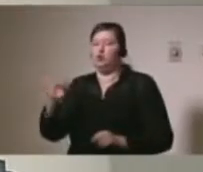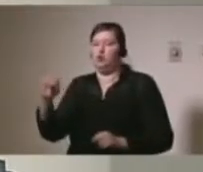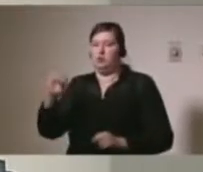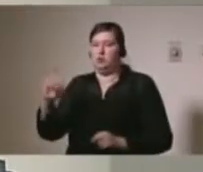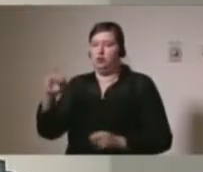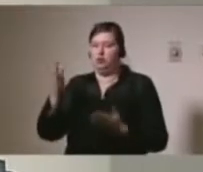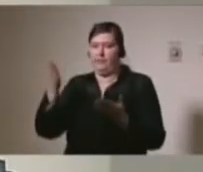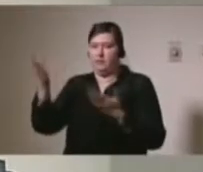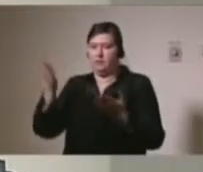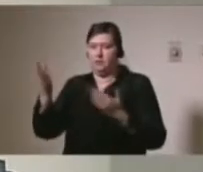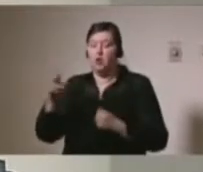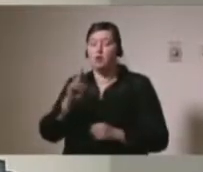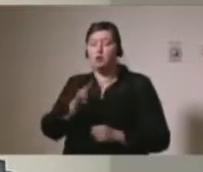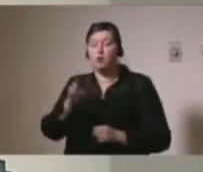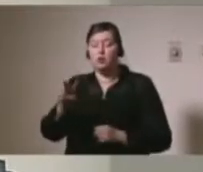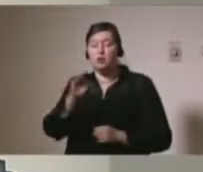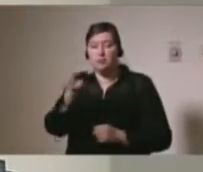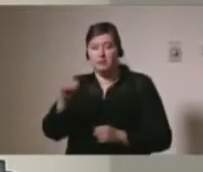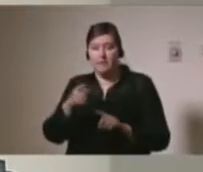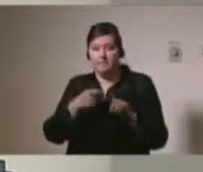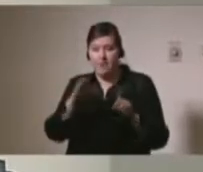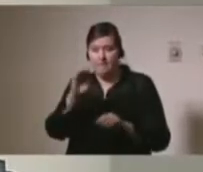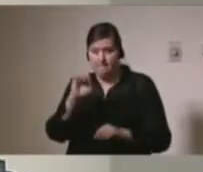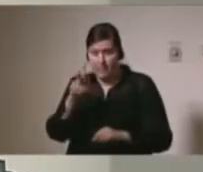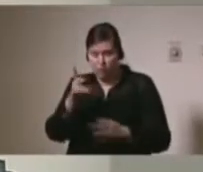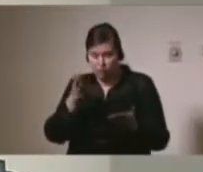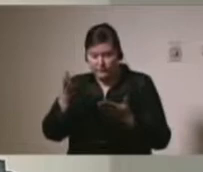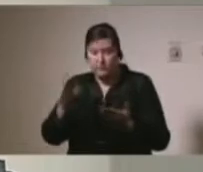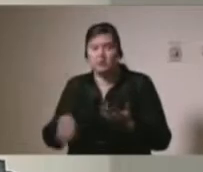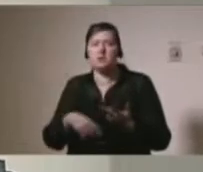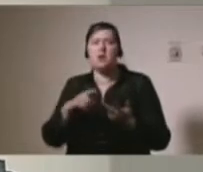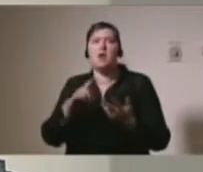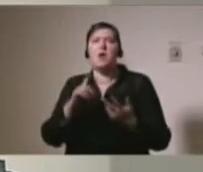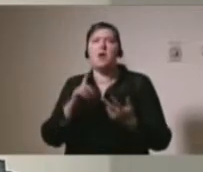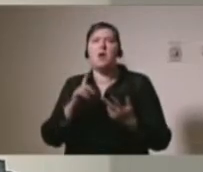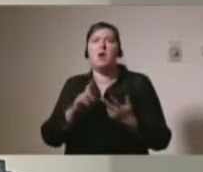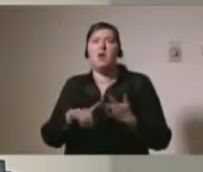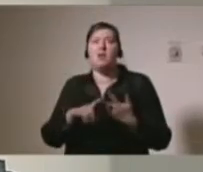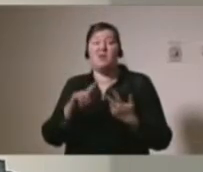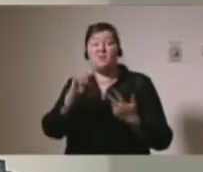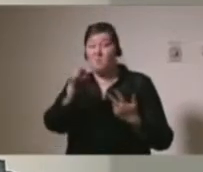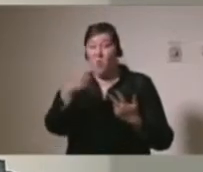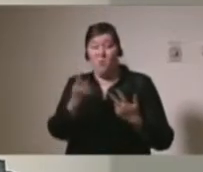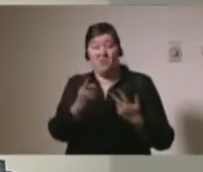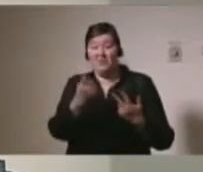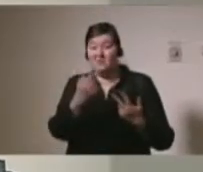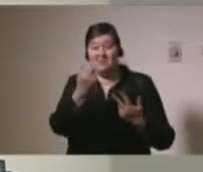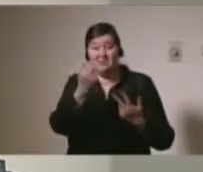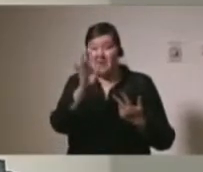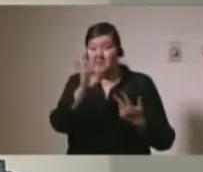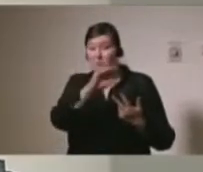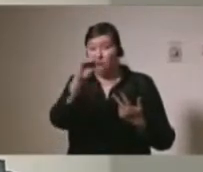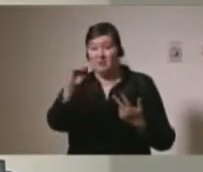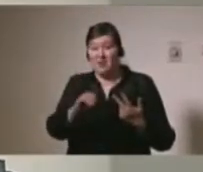service, 22% by the financial service, etc., and only 19%